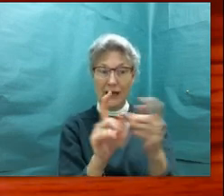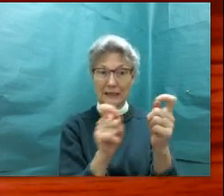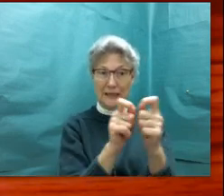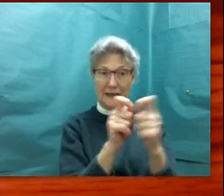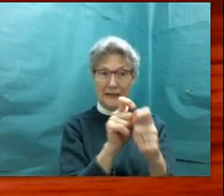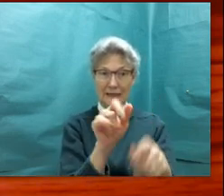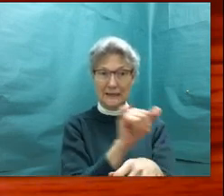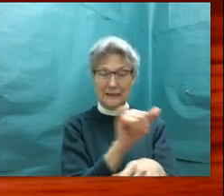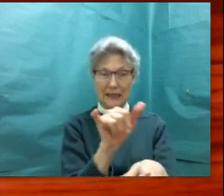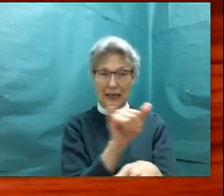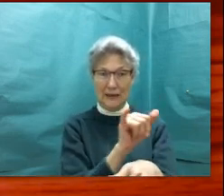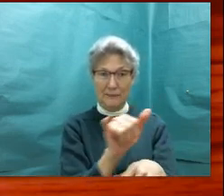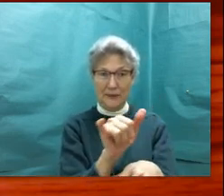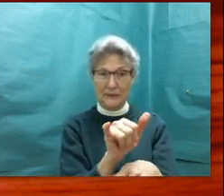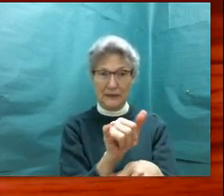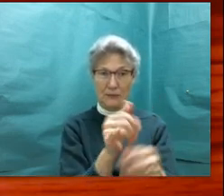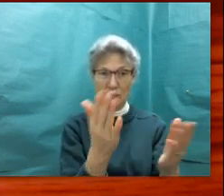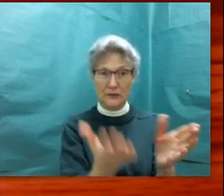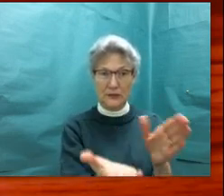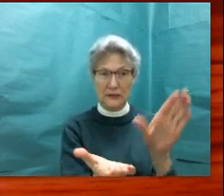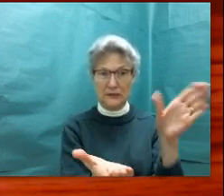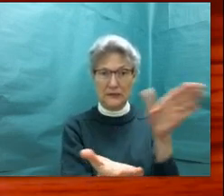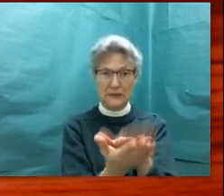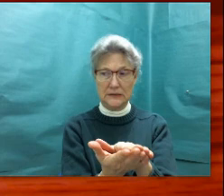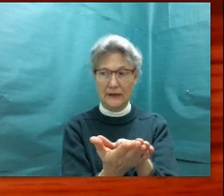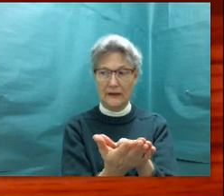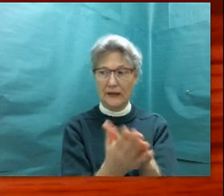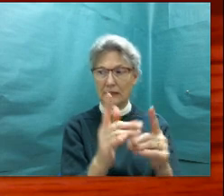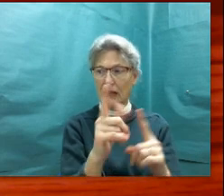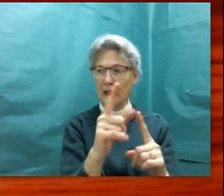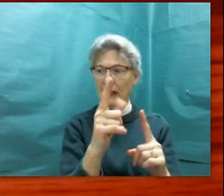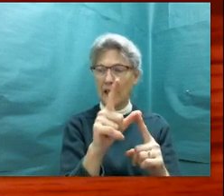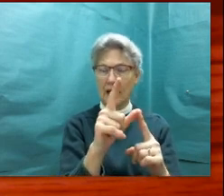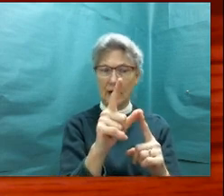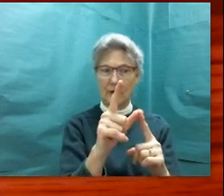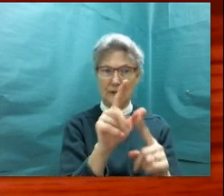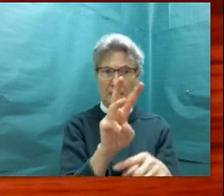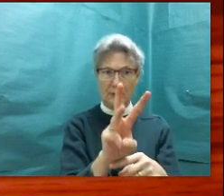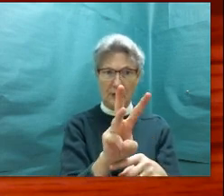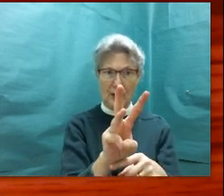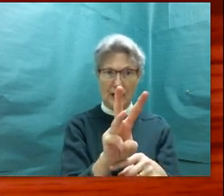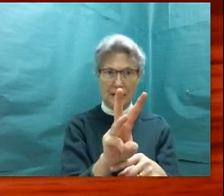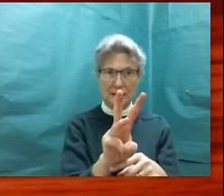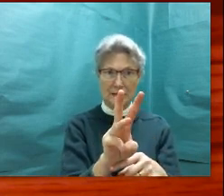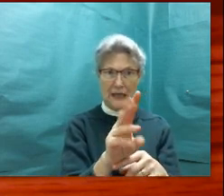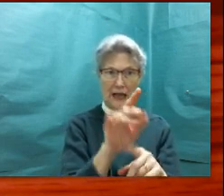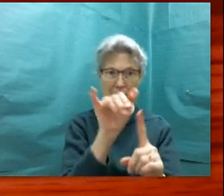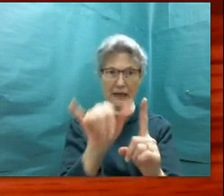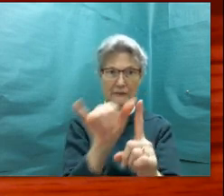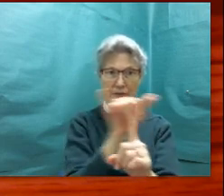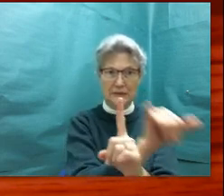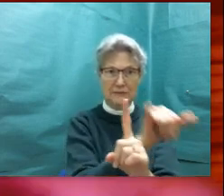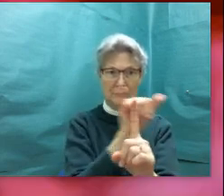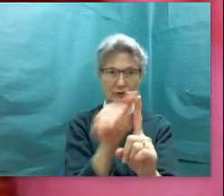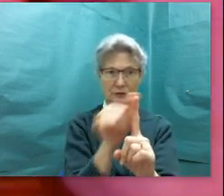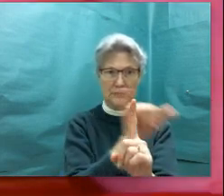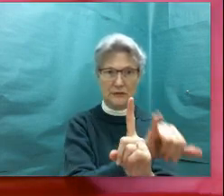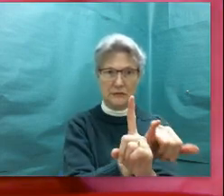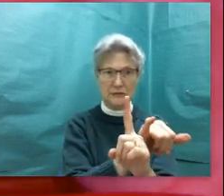the same thing on both sides, then this letter W has a line of symmetry. So let's try